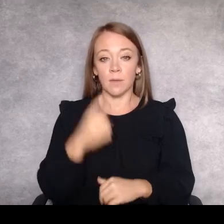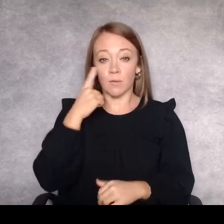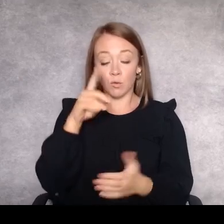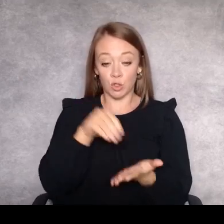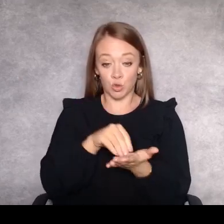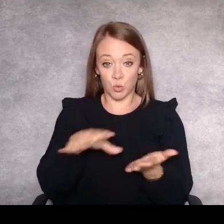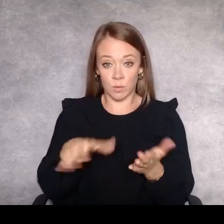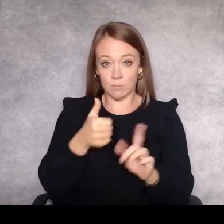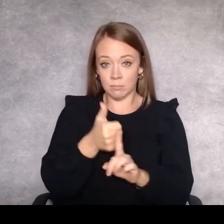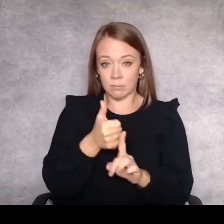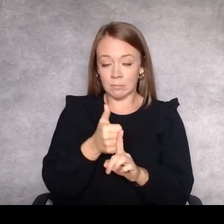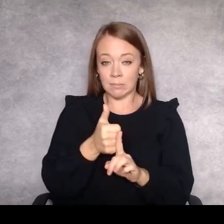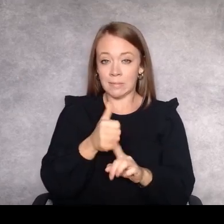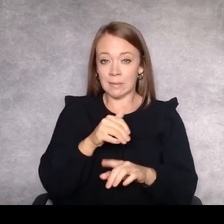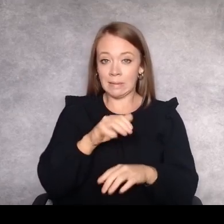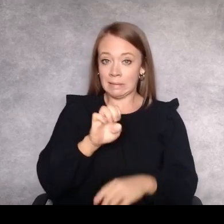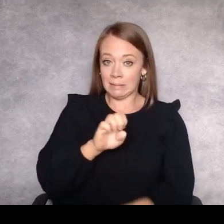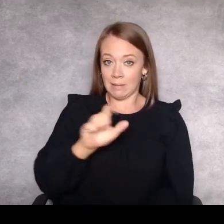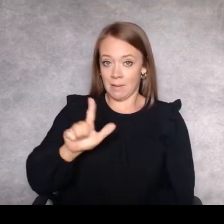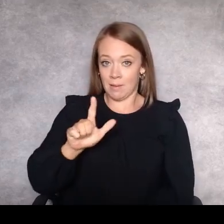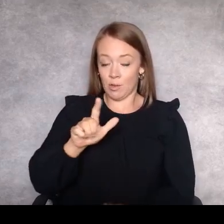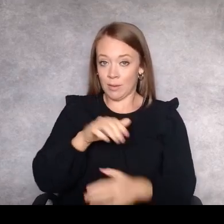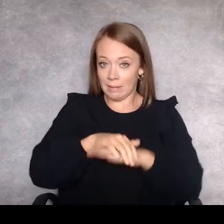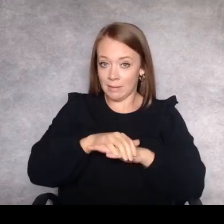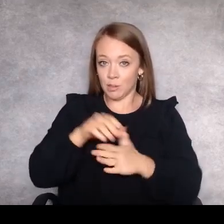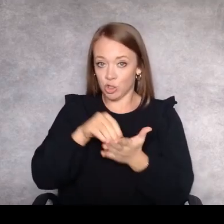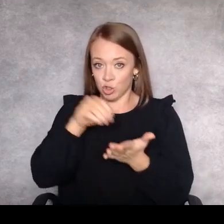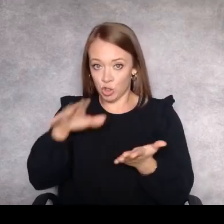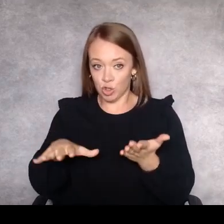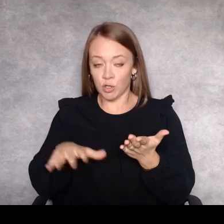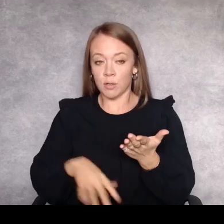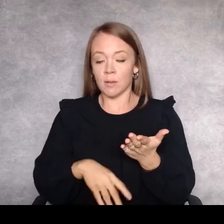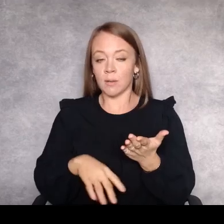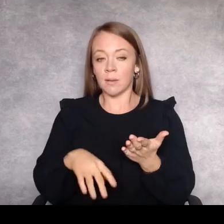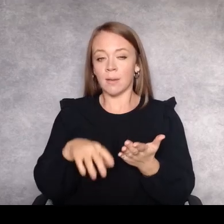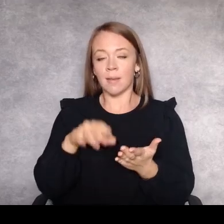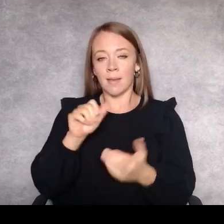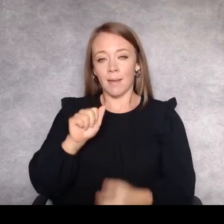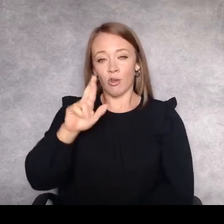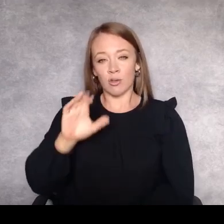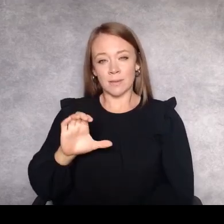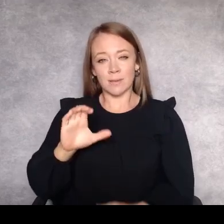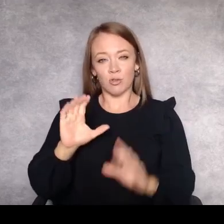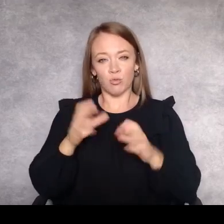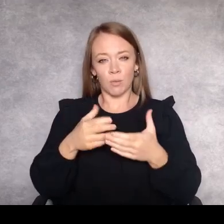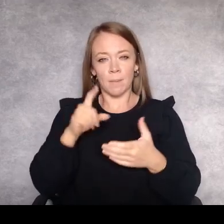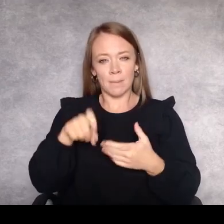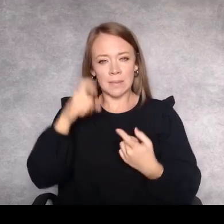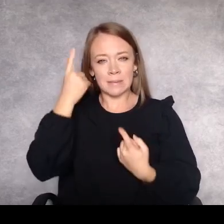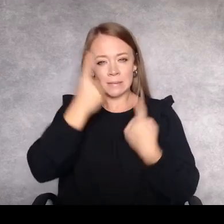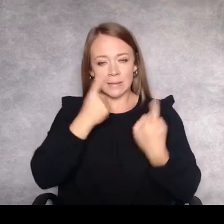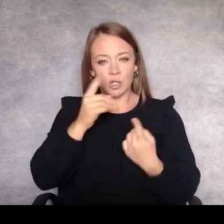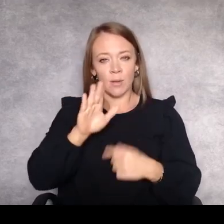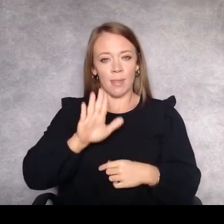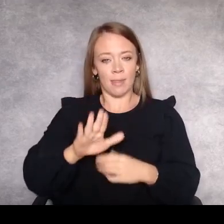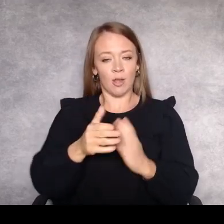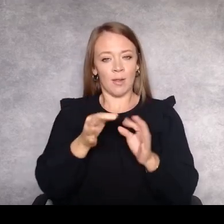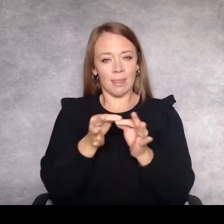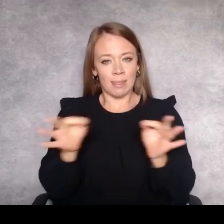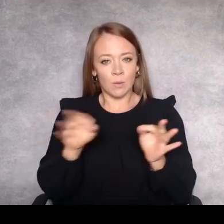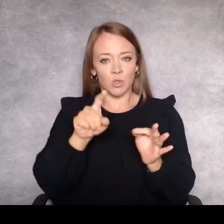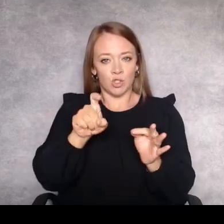For a student who is an English learner, or EL, the ARC considers the language needs described in the